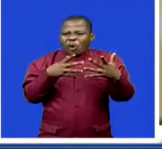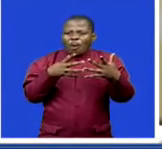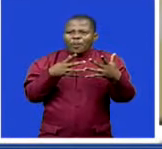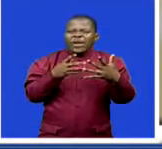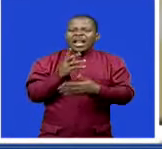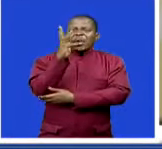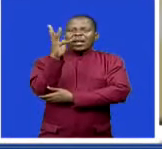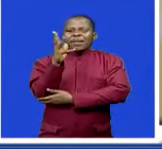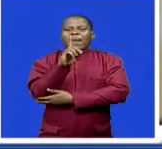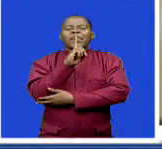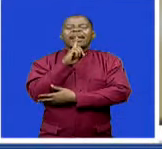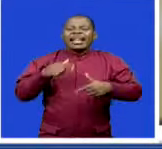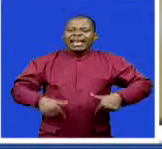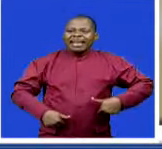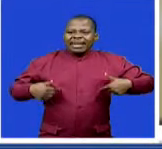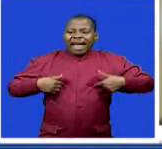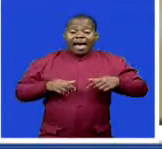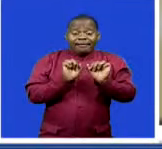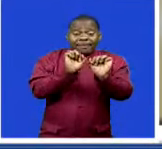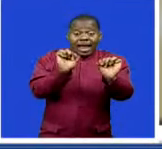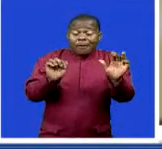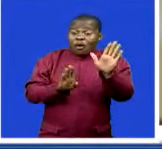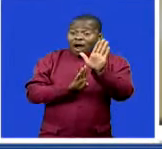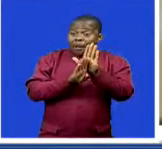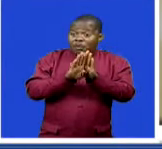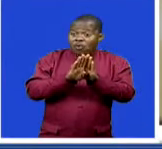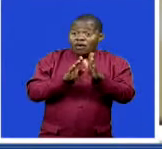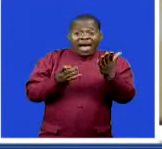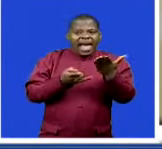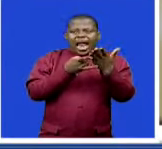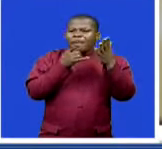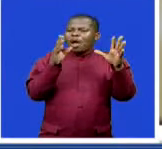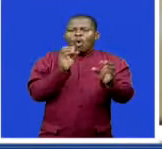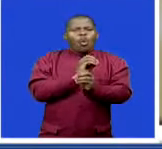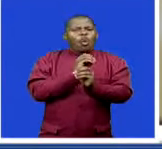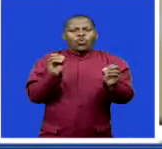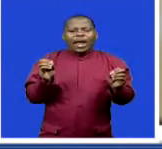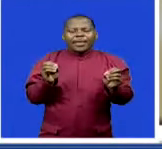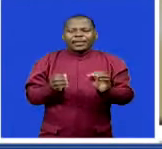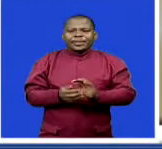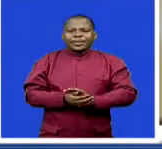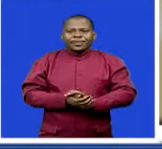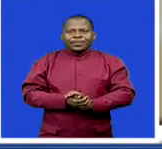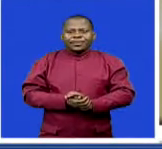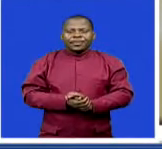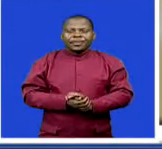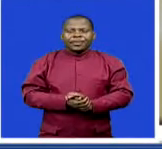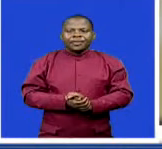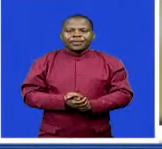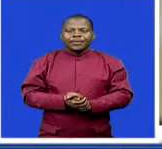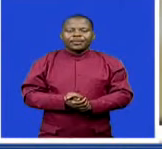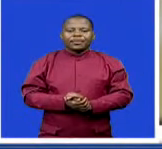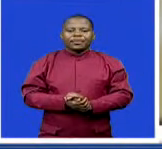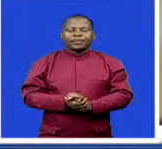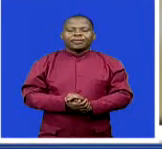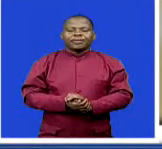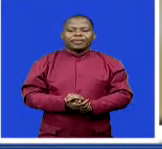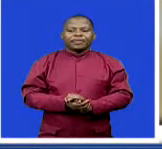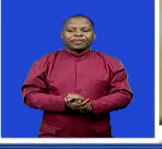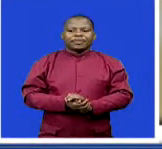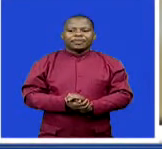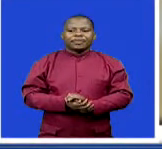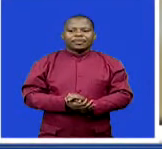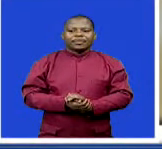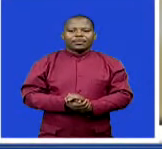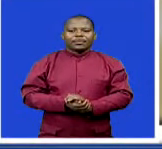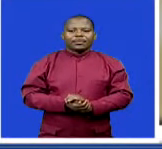kungetani ke lokhu empilweni yalona lobe kakwenda. I ask myself at times when I see the